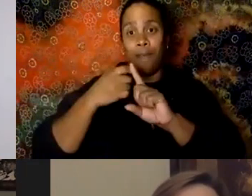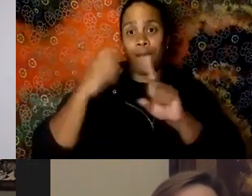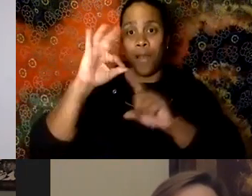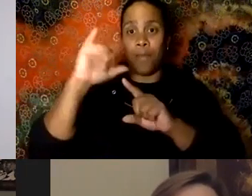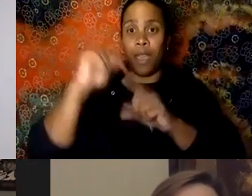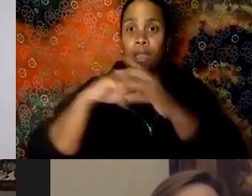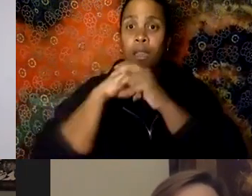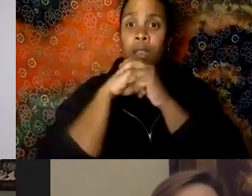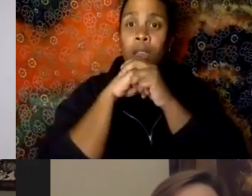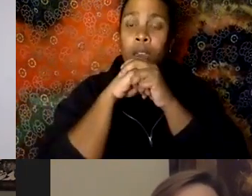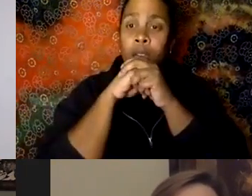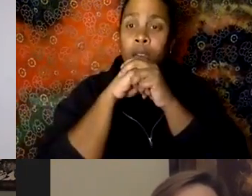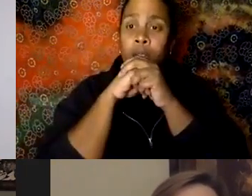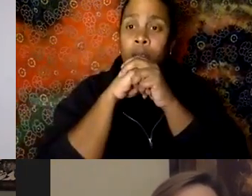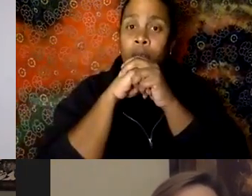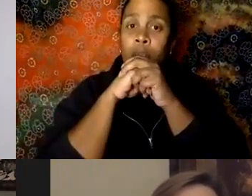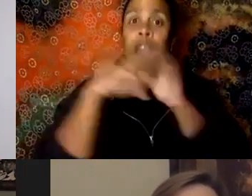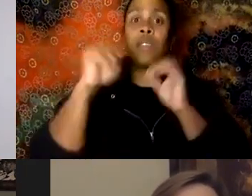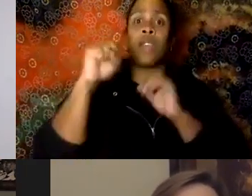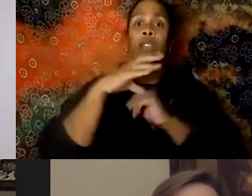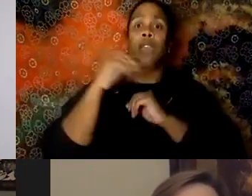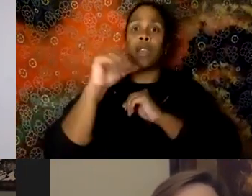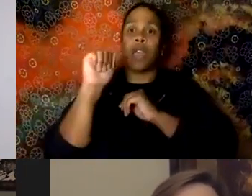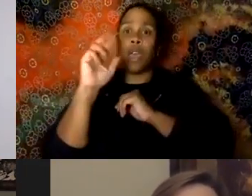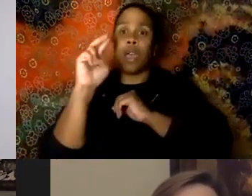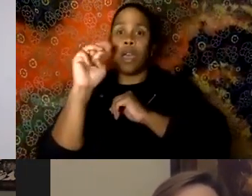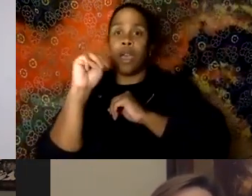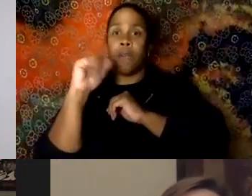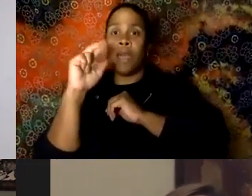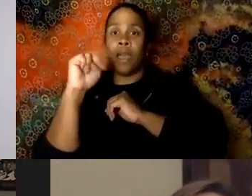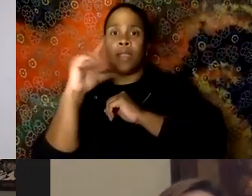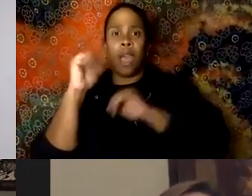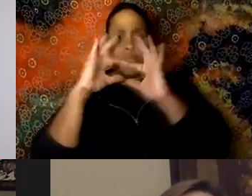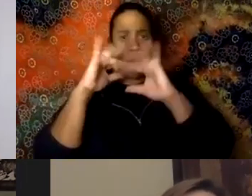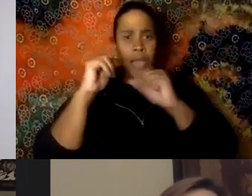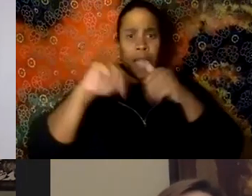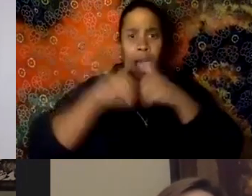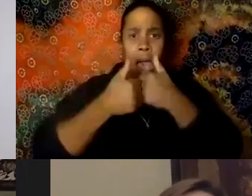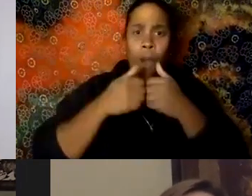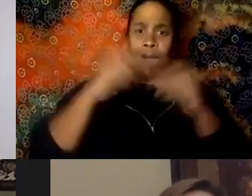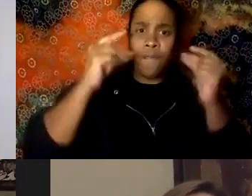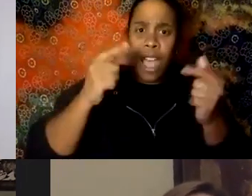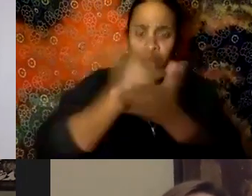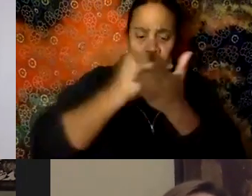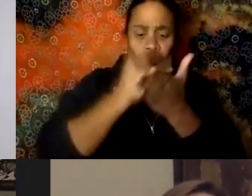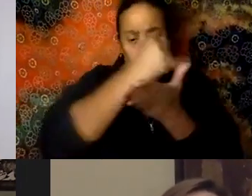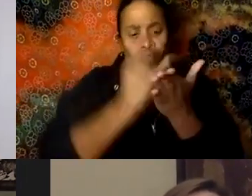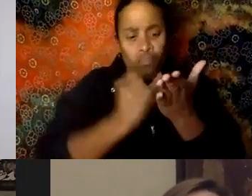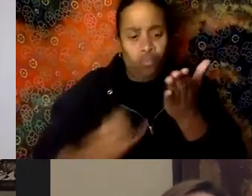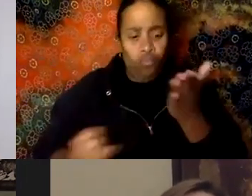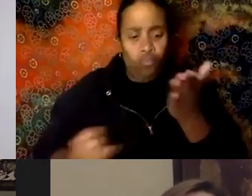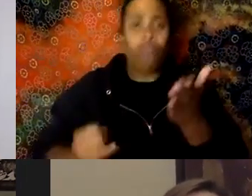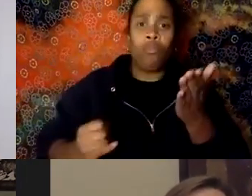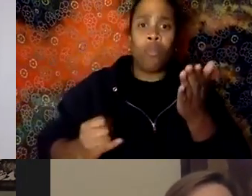that. Yes, and Amanda, it's amazingly how quick you do these, and like it's so not about it being perfect. Like I imagine you having some